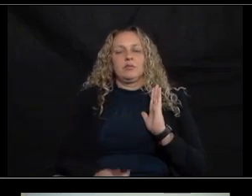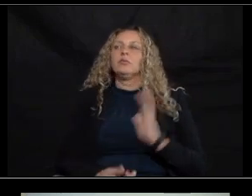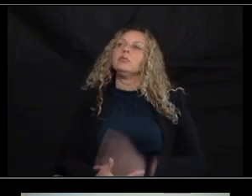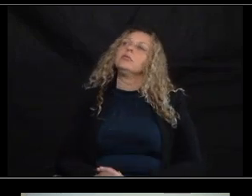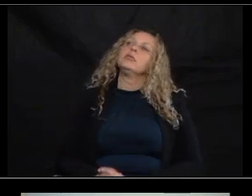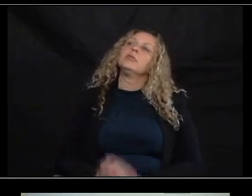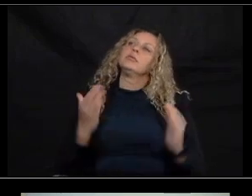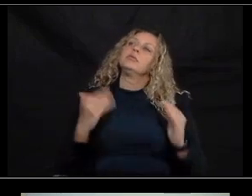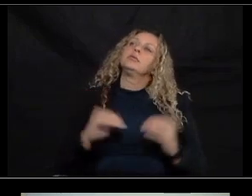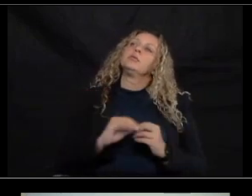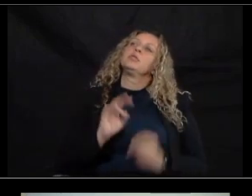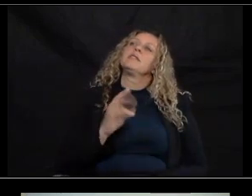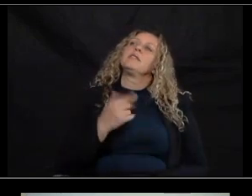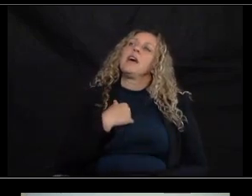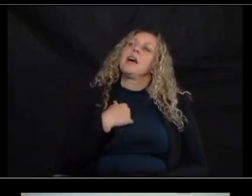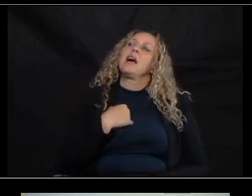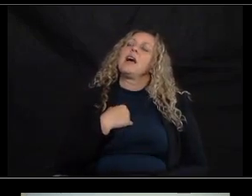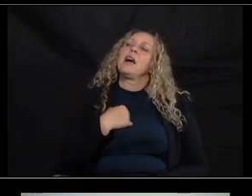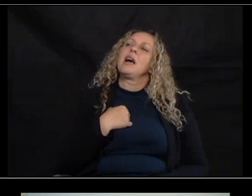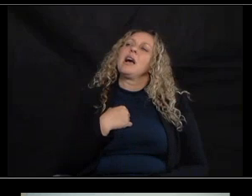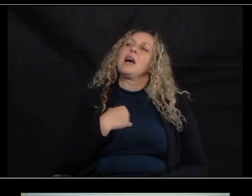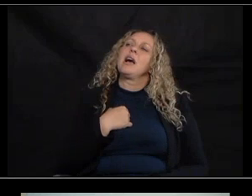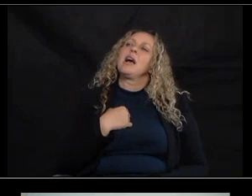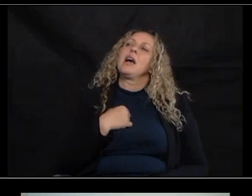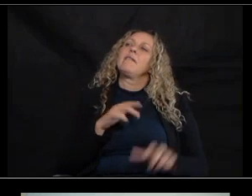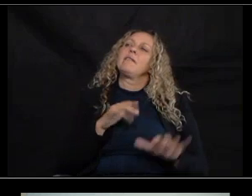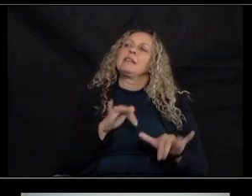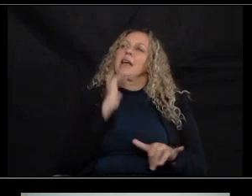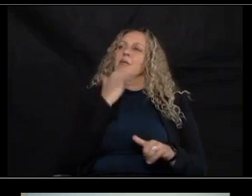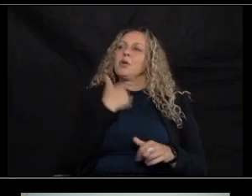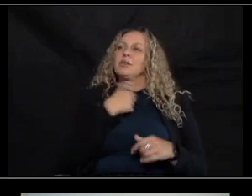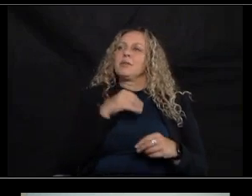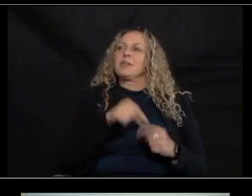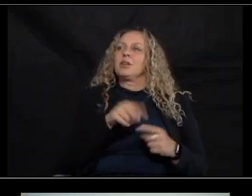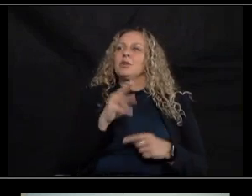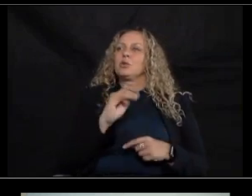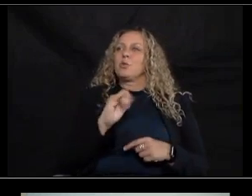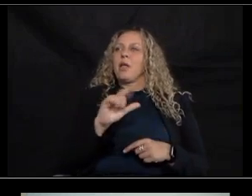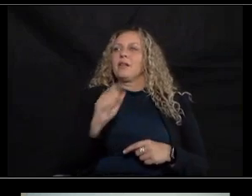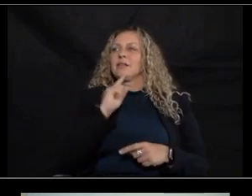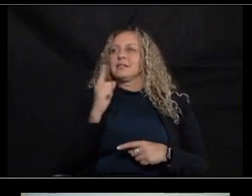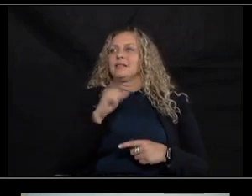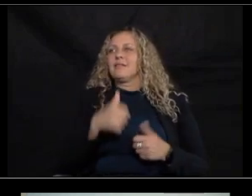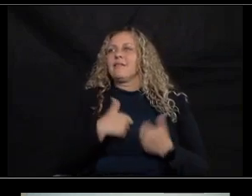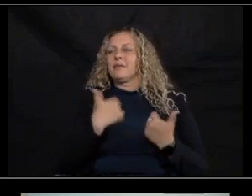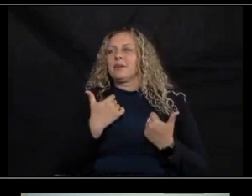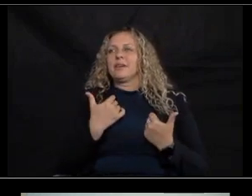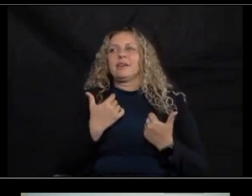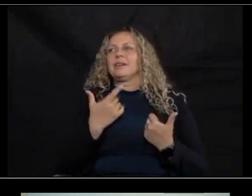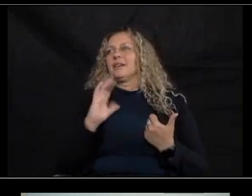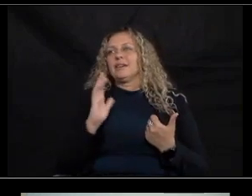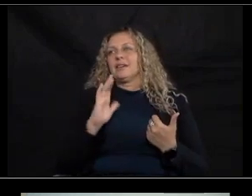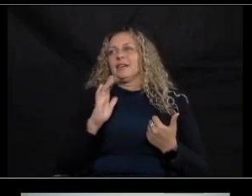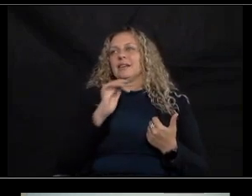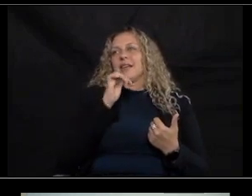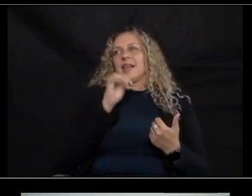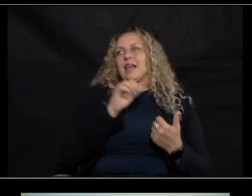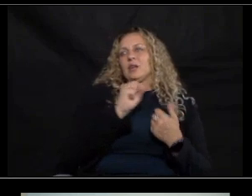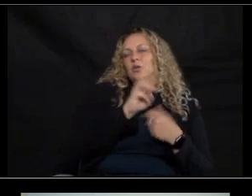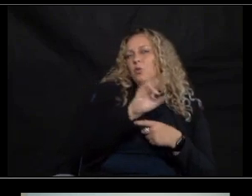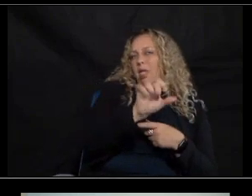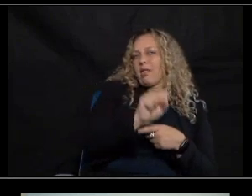Number 7, I have a bit of a typo here. It says plant trees in swales in single family neighborhoods. We should really be not